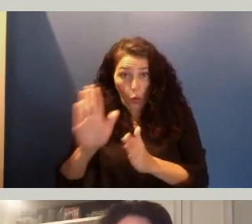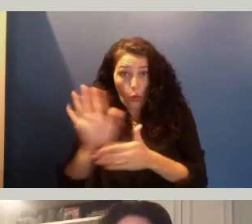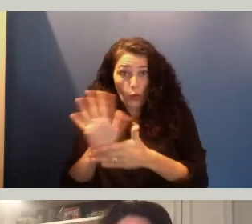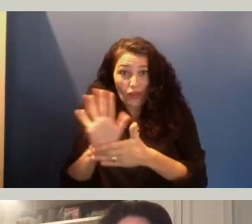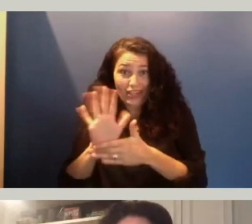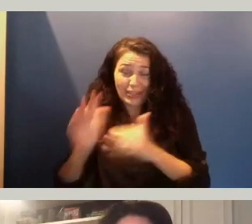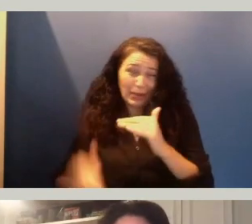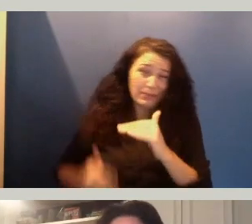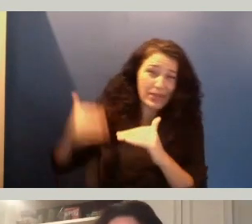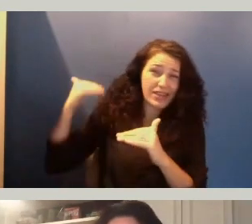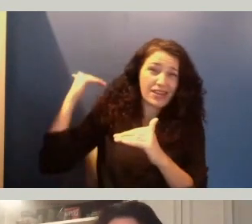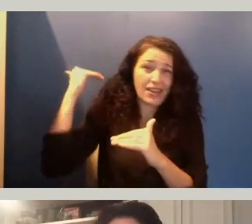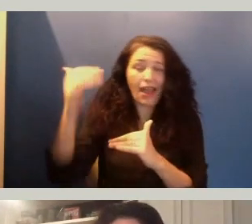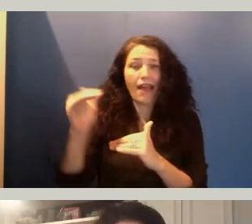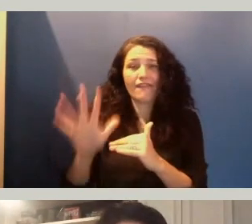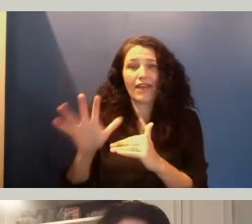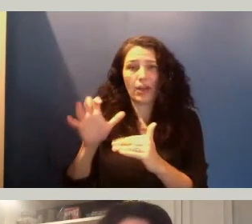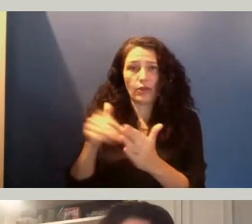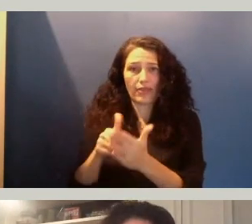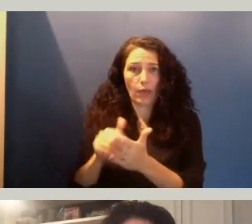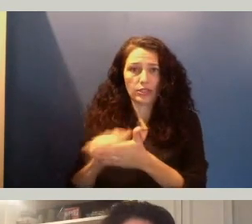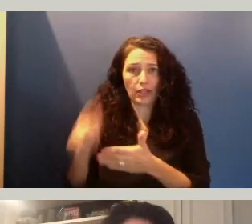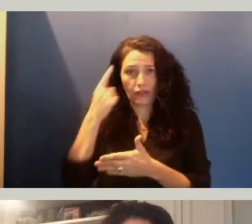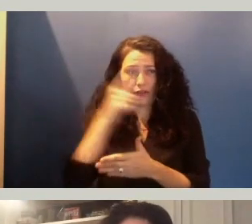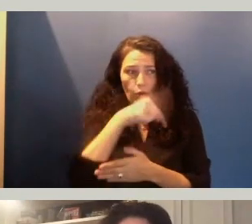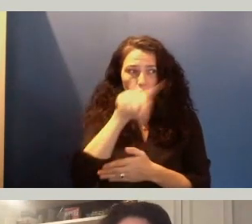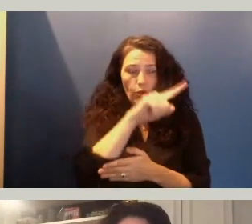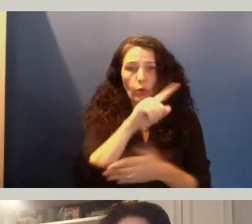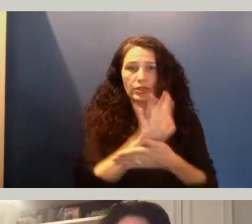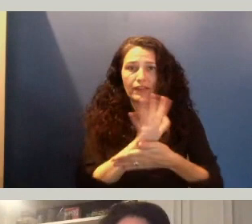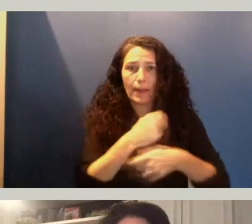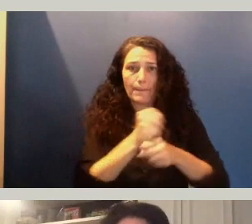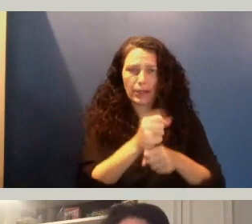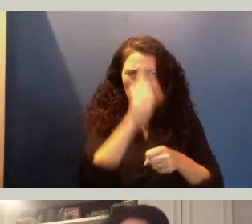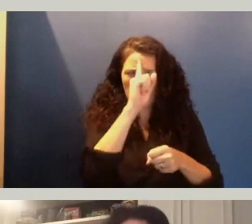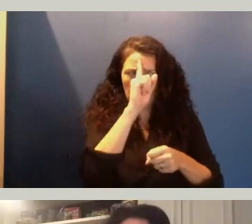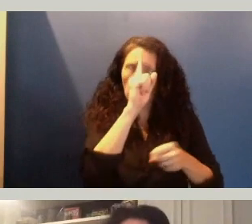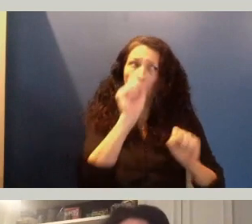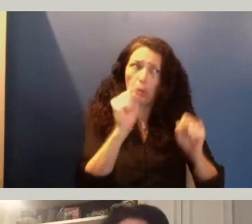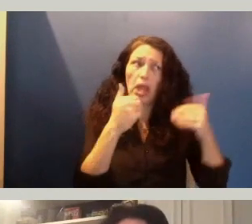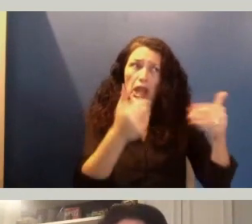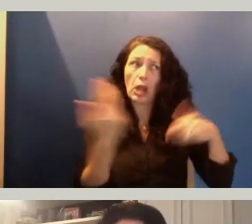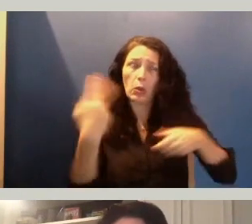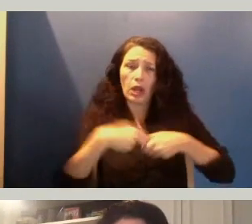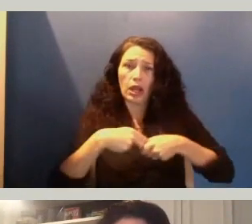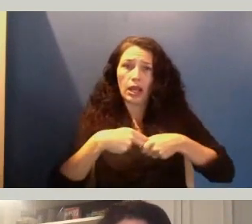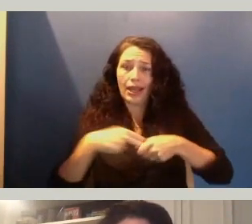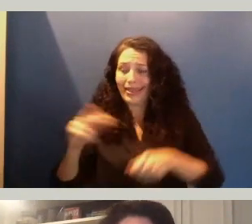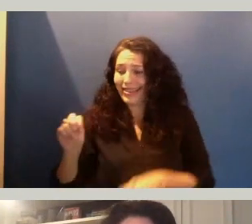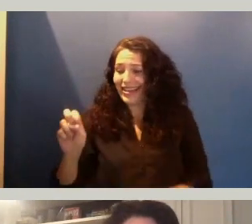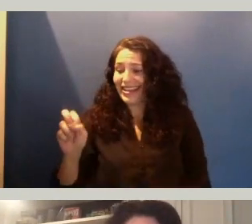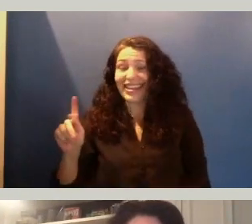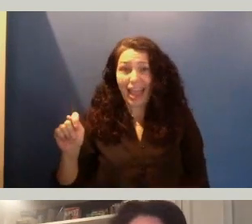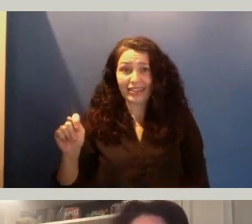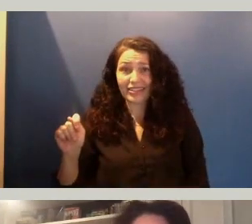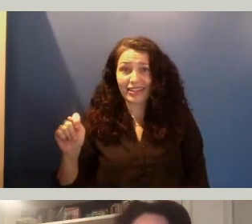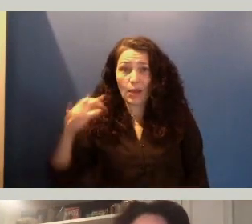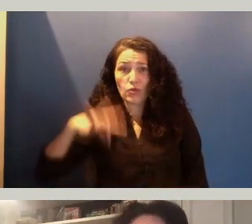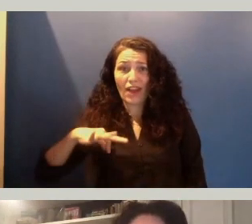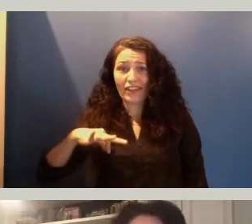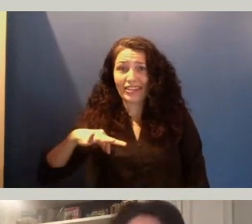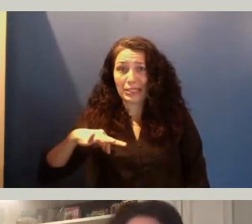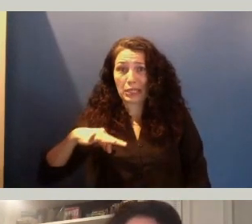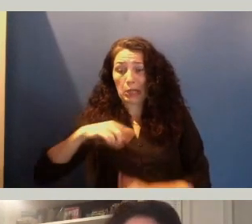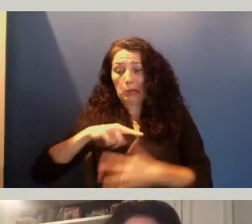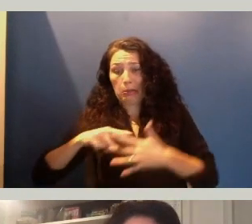for the filmmakers to even begin to think about participating in any of the net profits, which is way at the bottom of that waterfall. And so